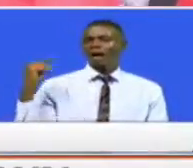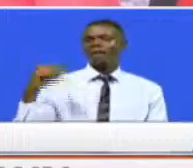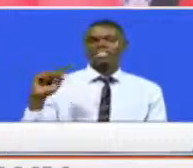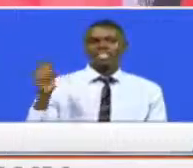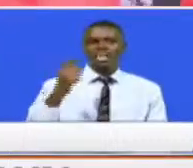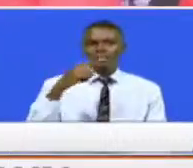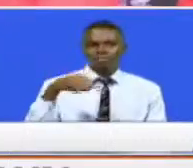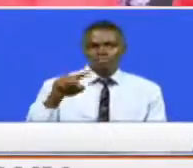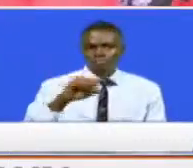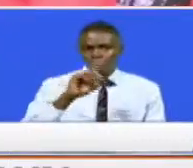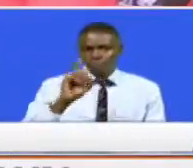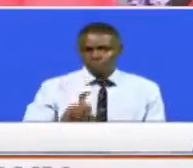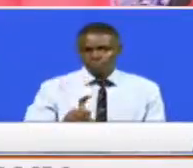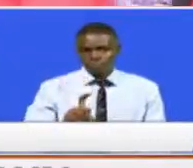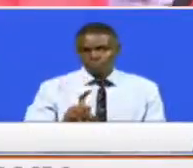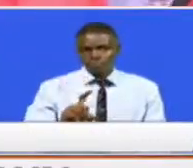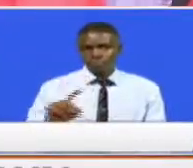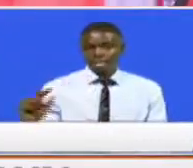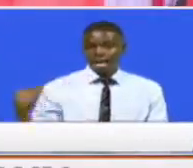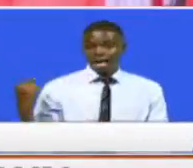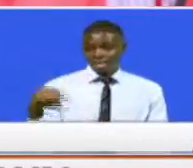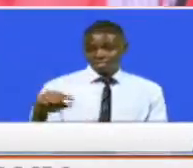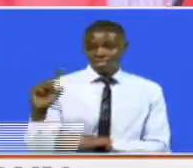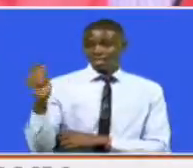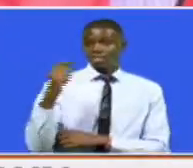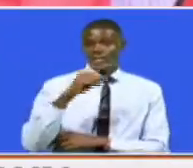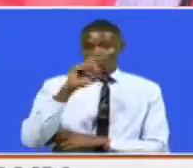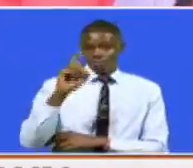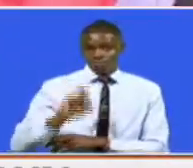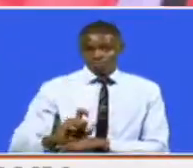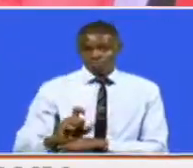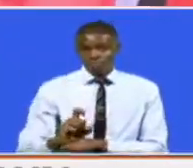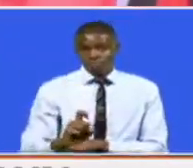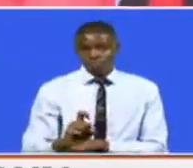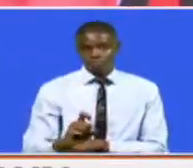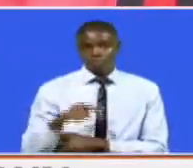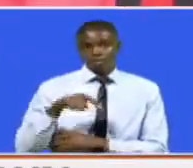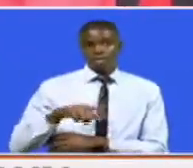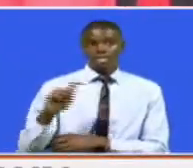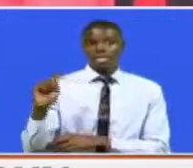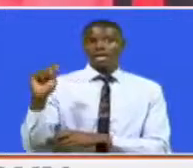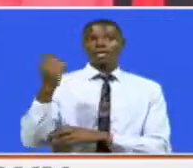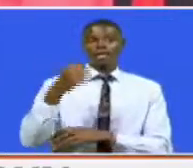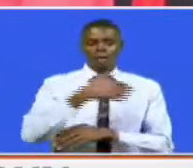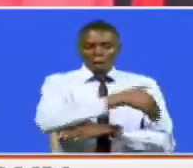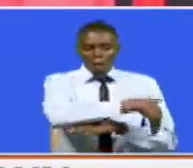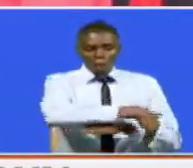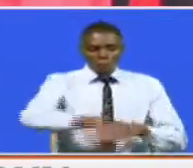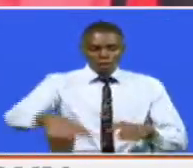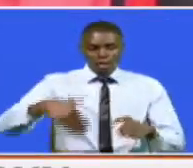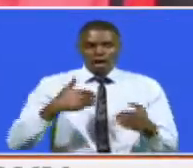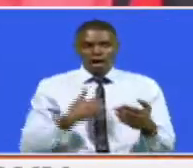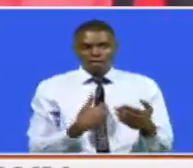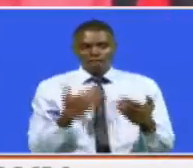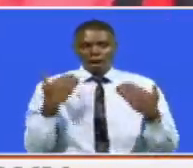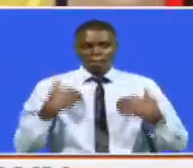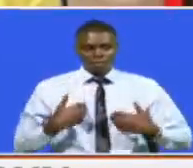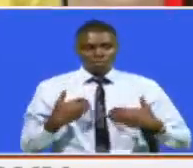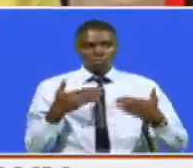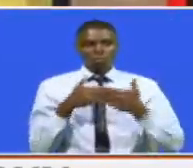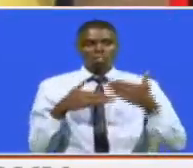Kenya? Garissa si Kenya? Hapa Kenya iko boda ya mtu kuweza kutoingia